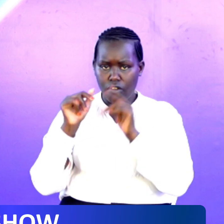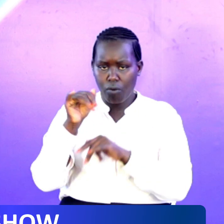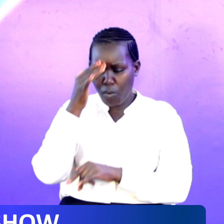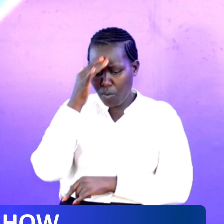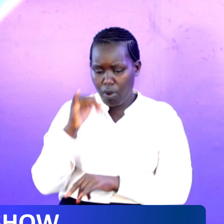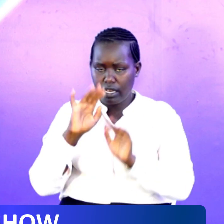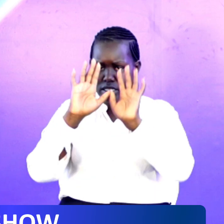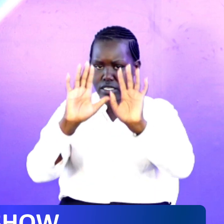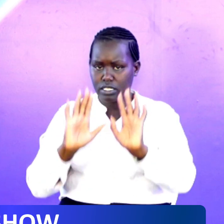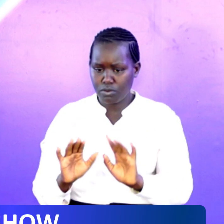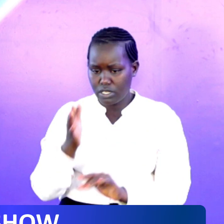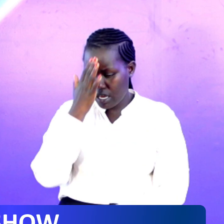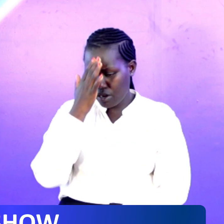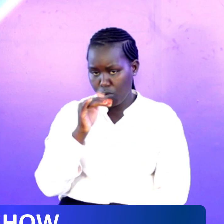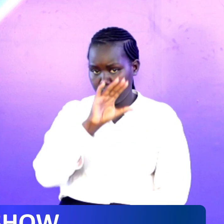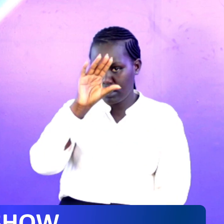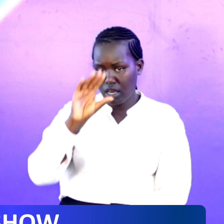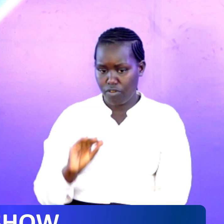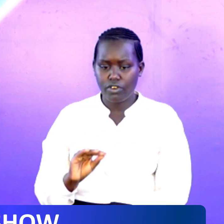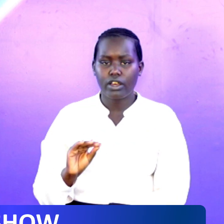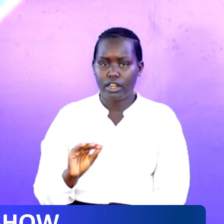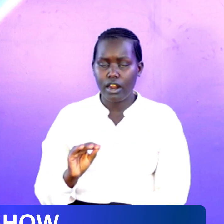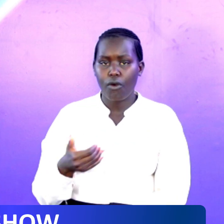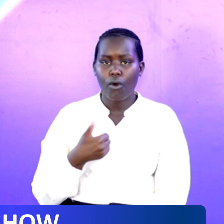Kenya and the wider African continent? You're set to